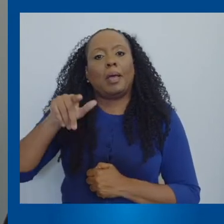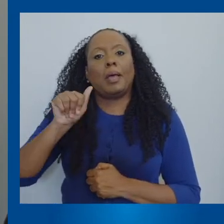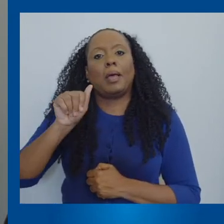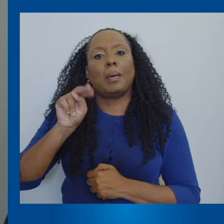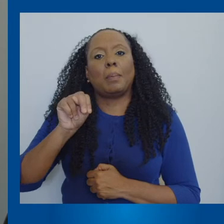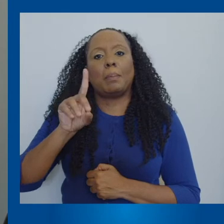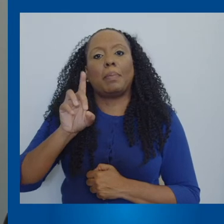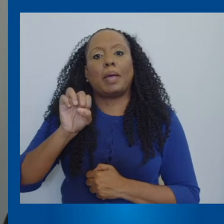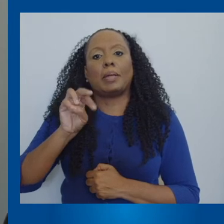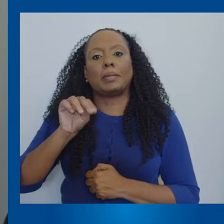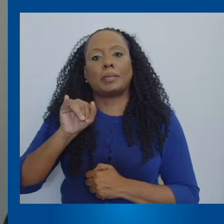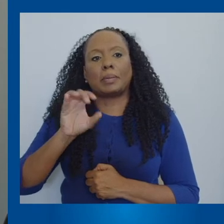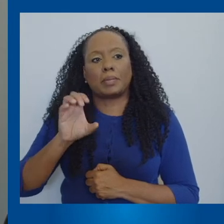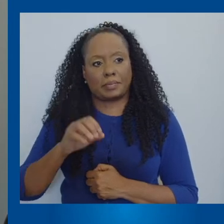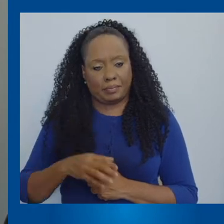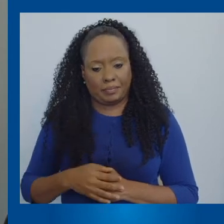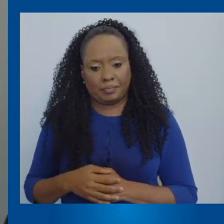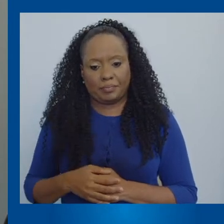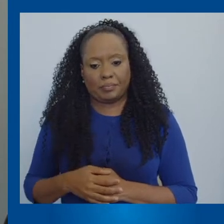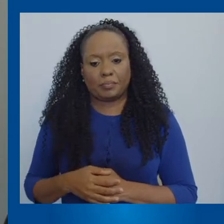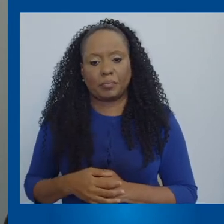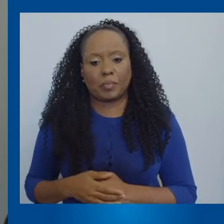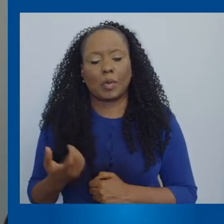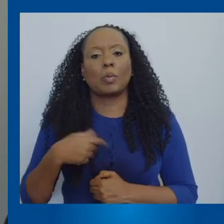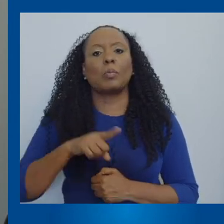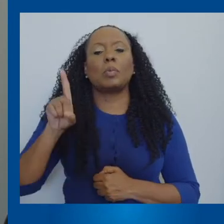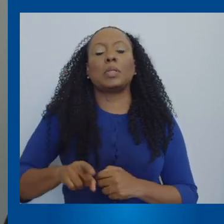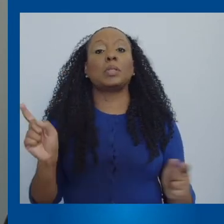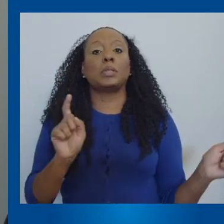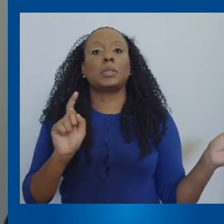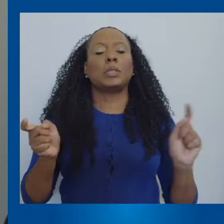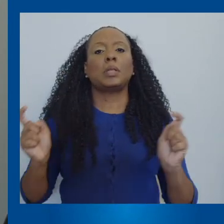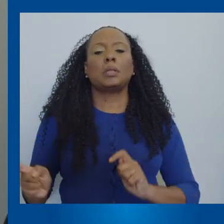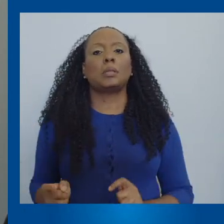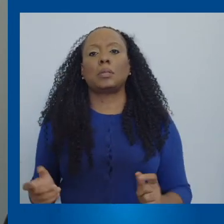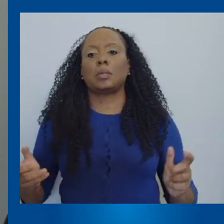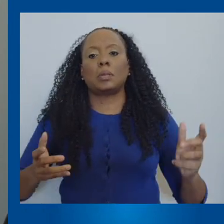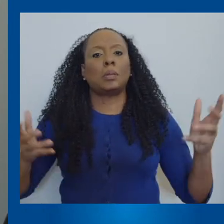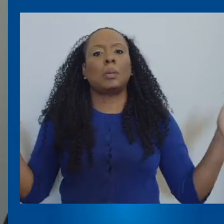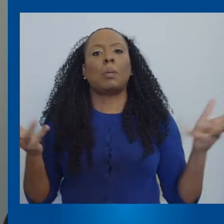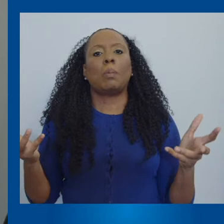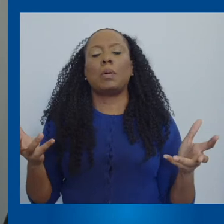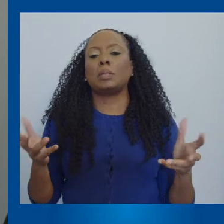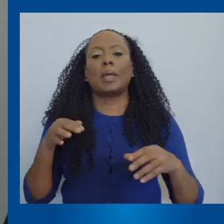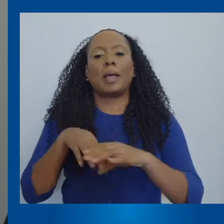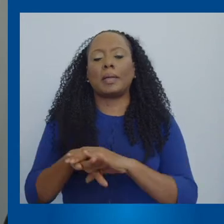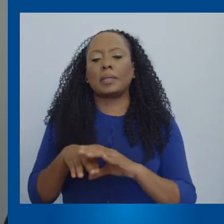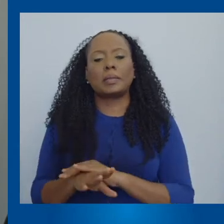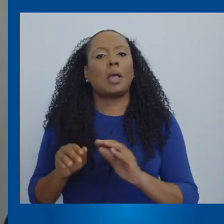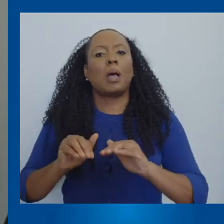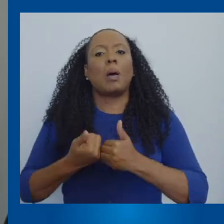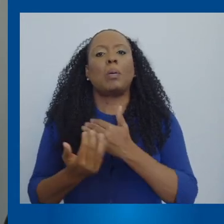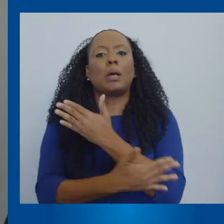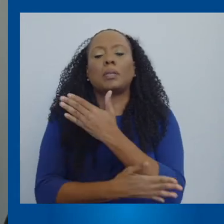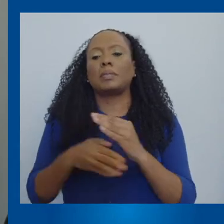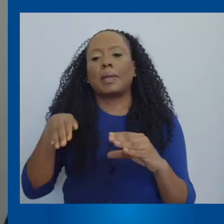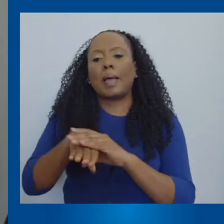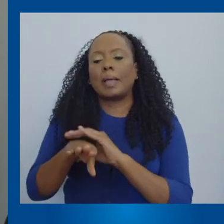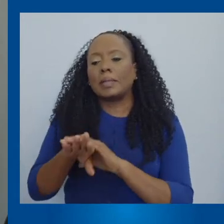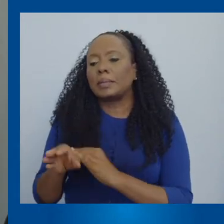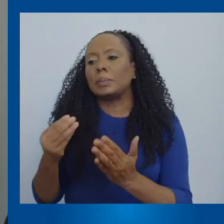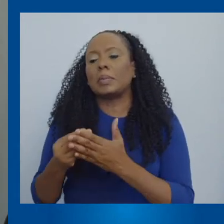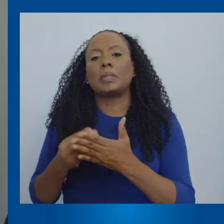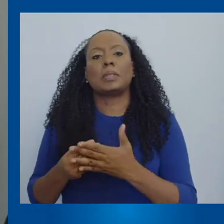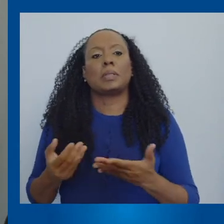metrics of how we relate to countries and what determines countries' access to concessional funding and what